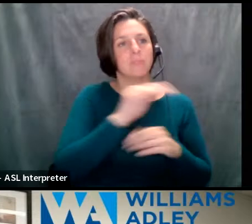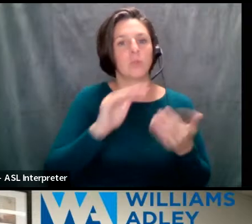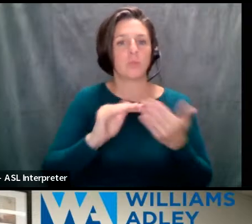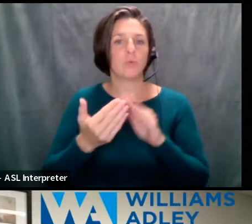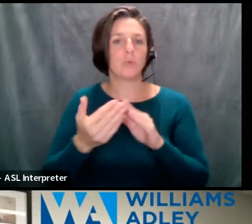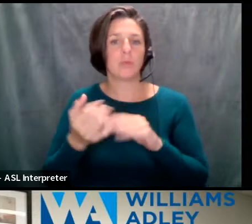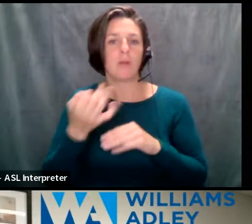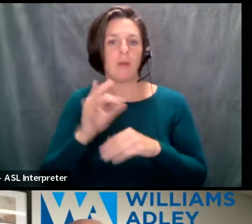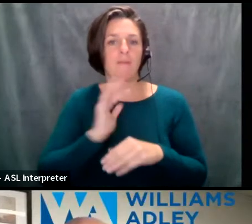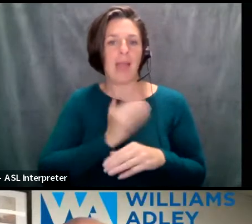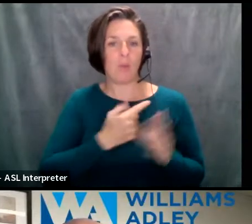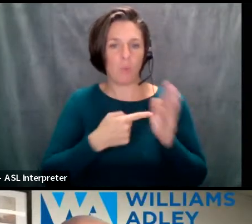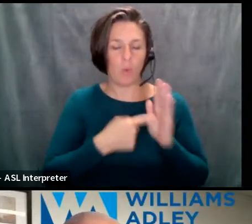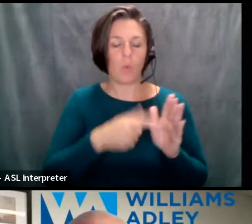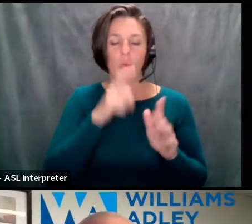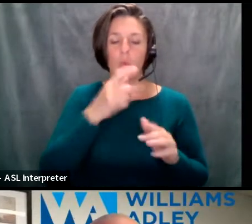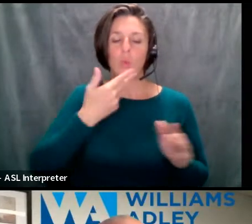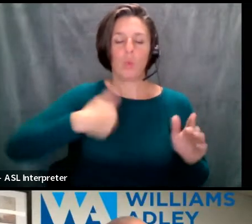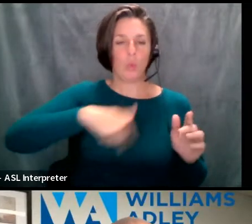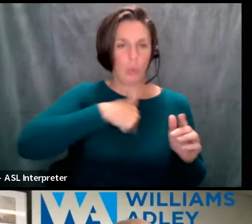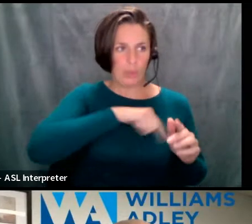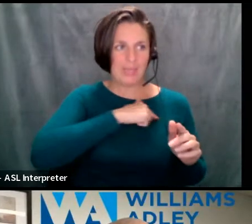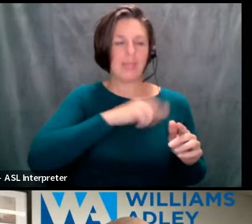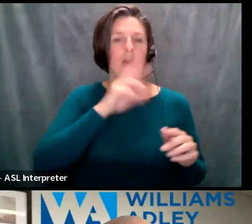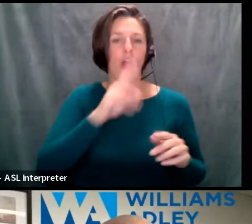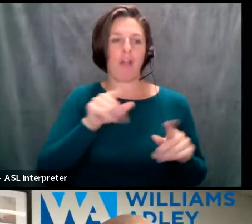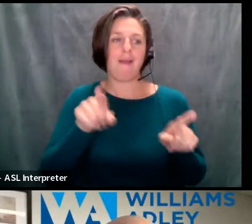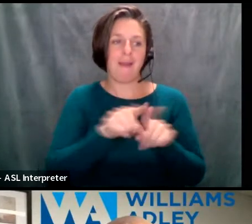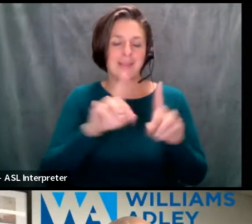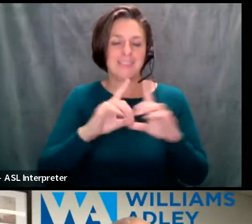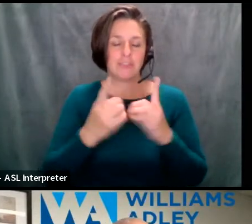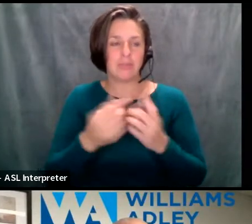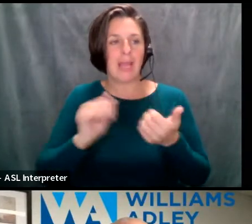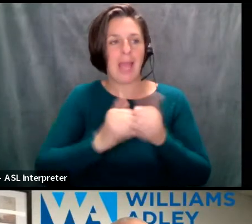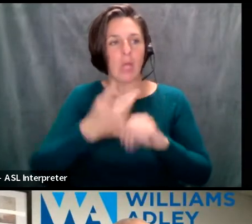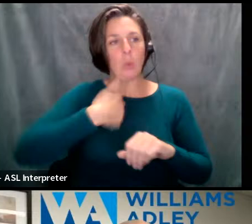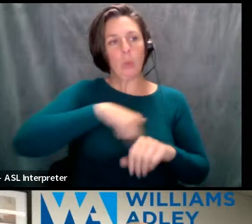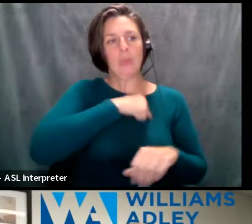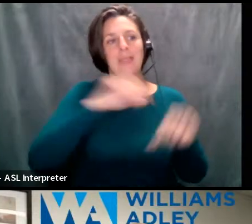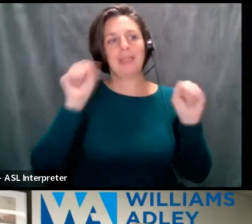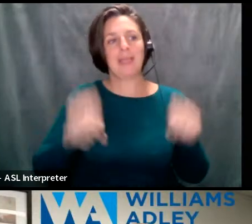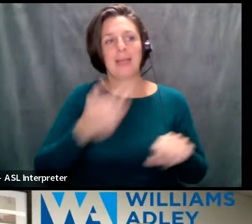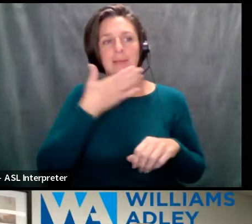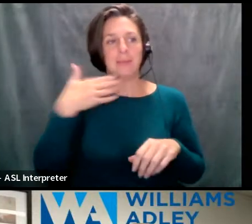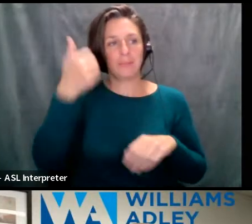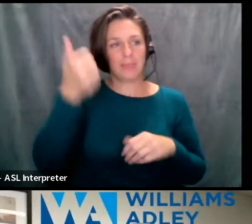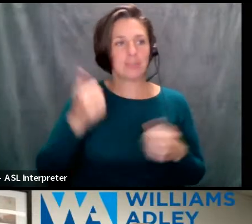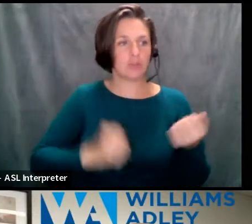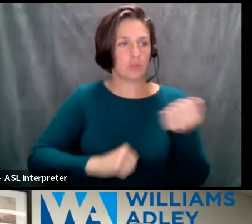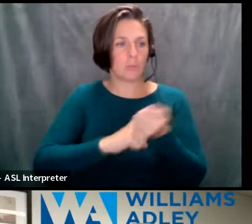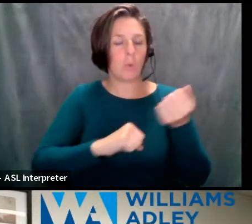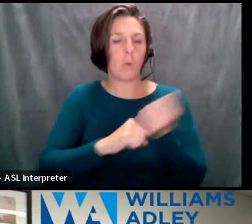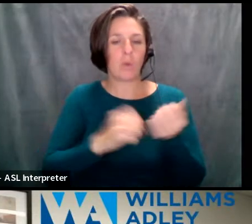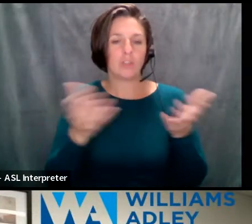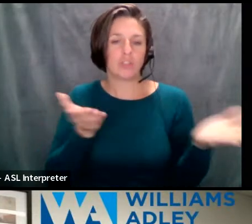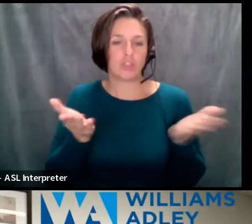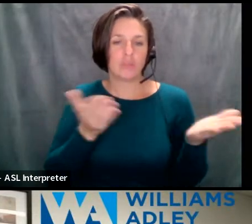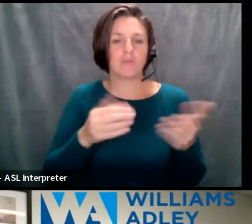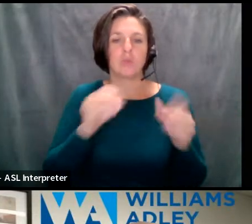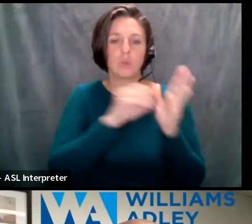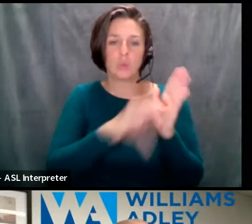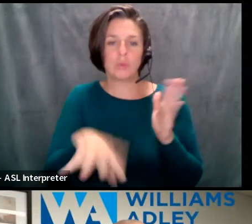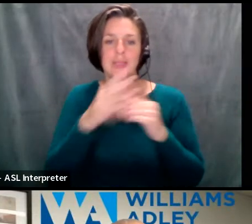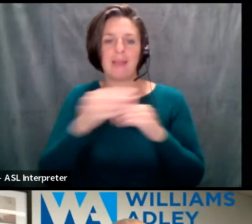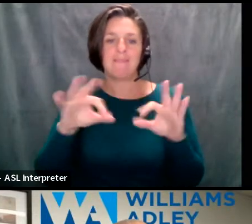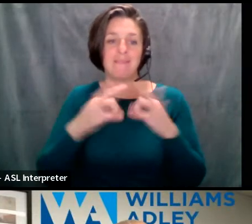our role, of who we are as a district, and how we can best support and serve the students and families of this community. So thank you